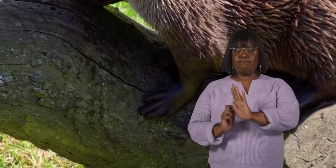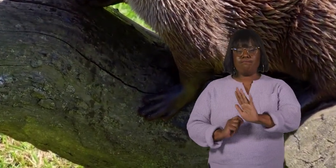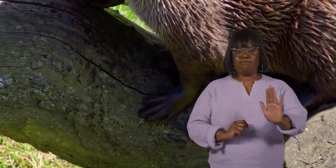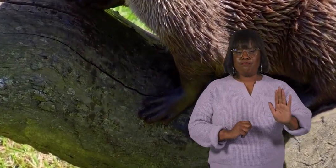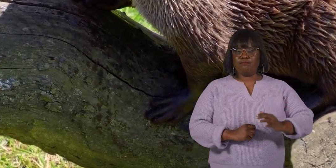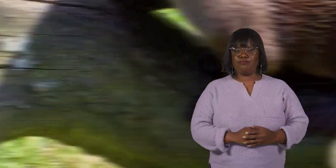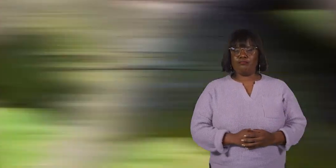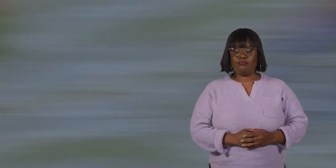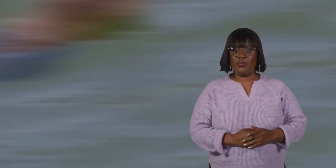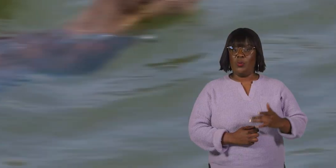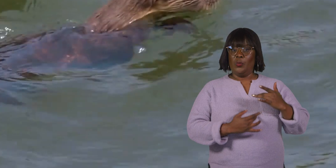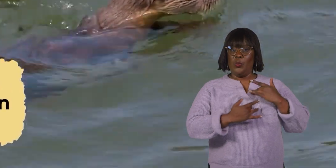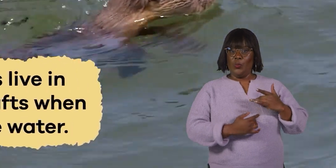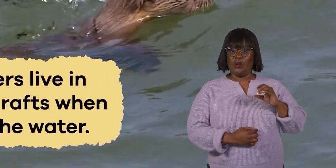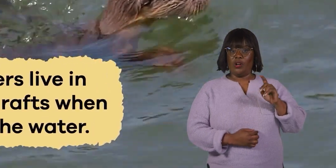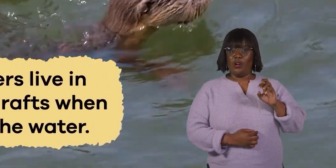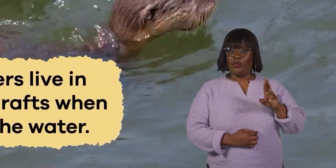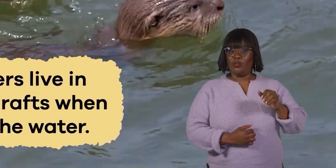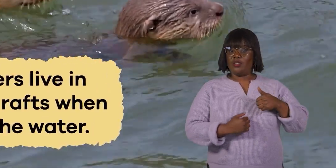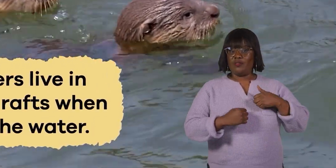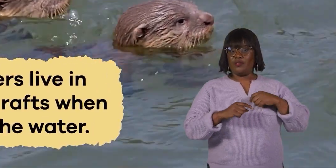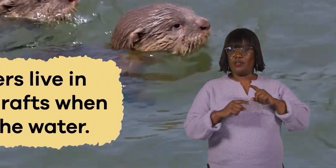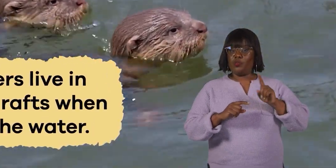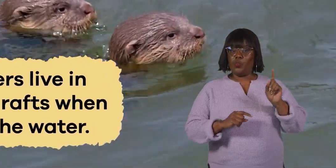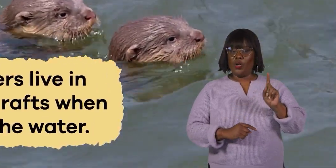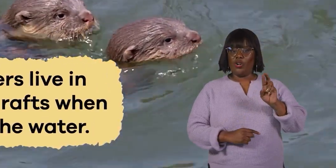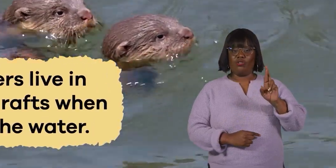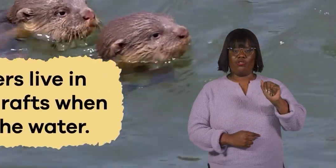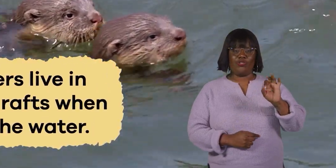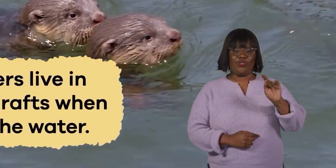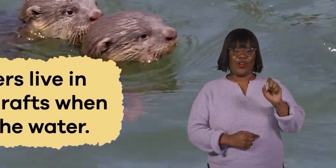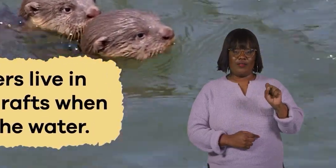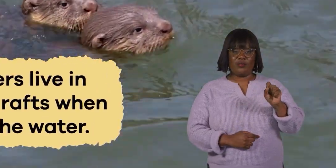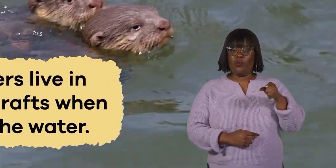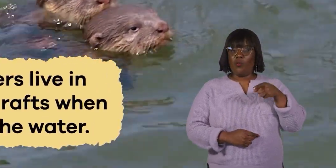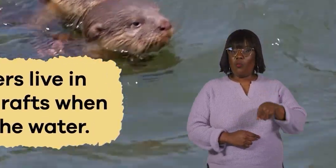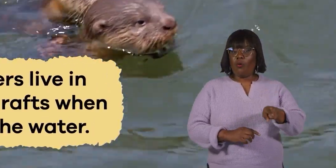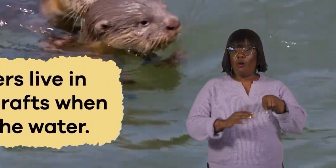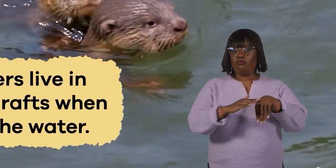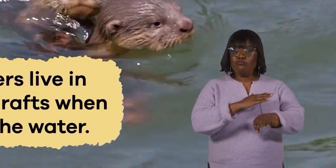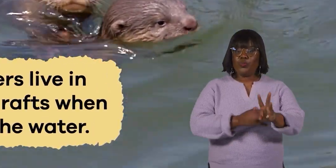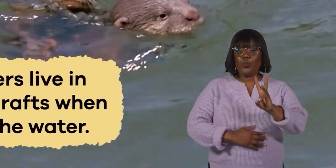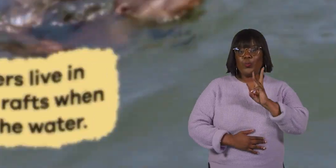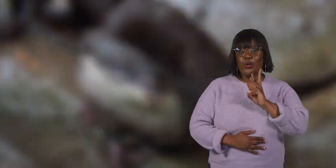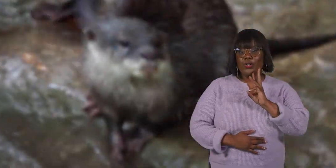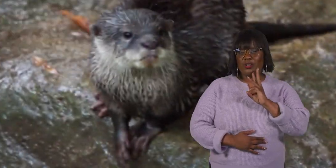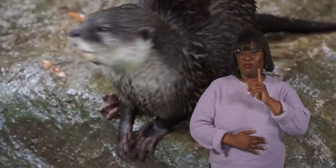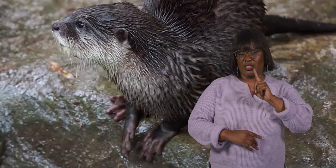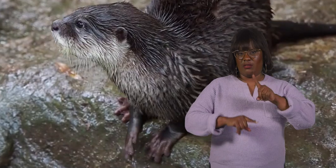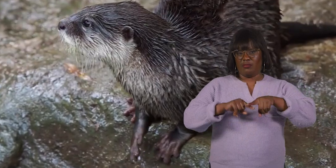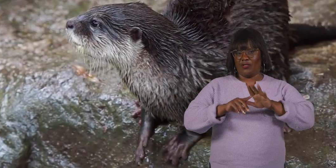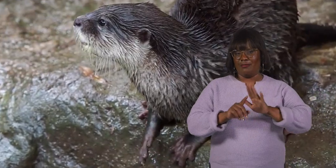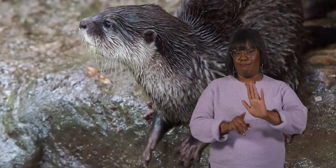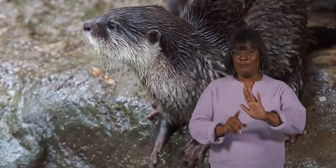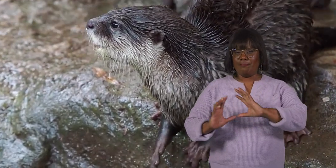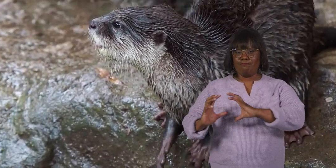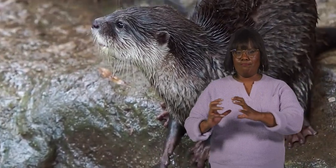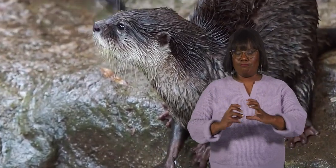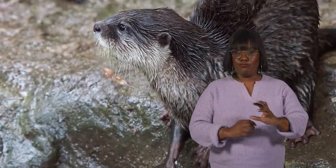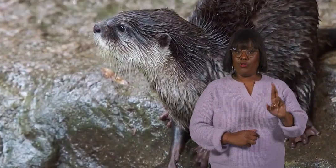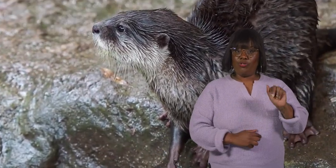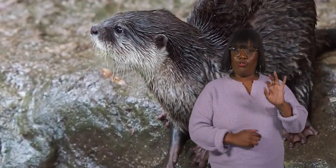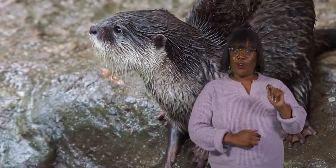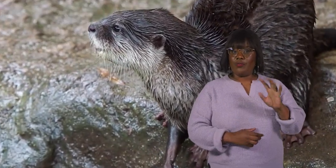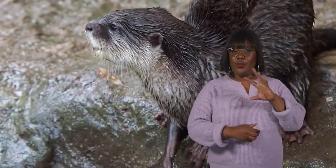otter unique. Usually, otters live in groups called rafts while they are in the water. Depending on the species,